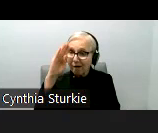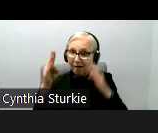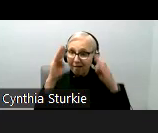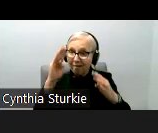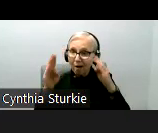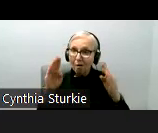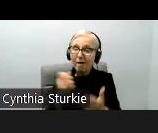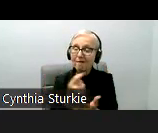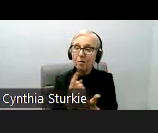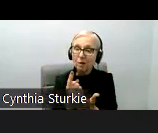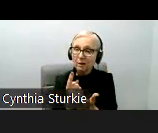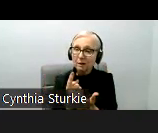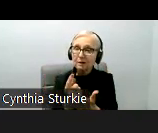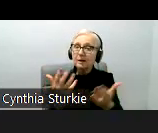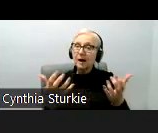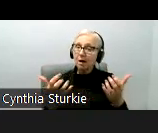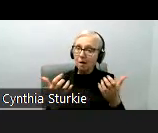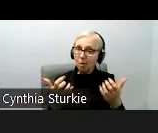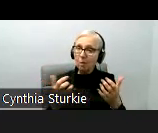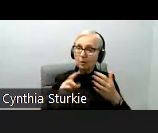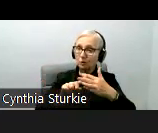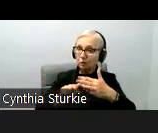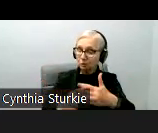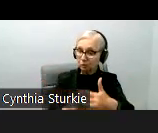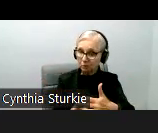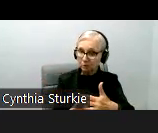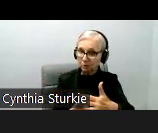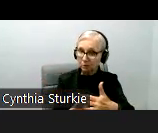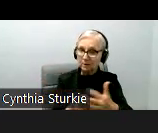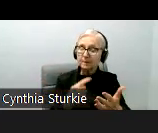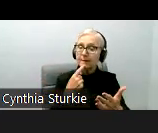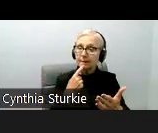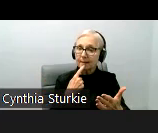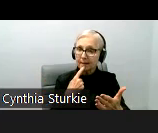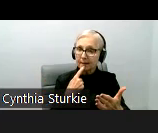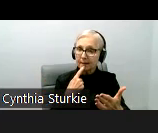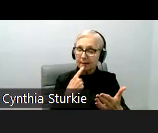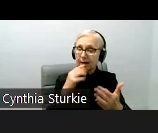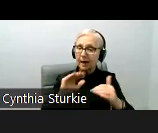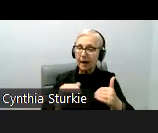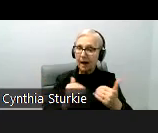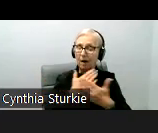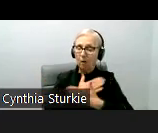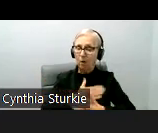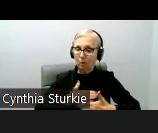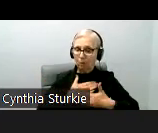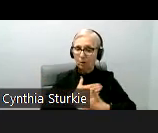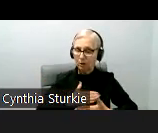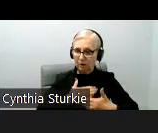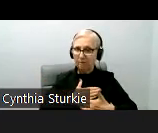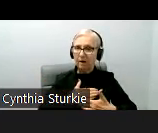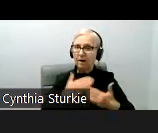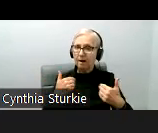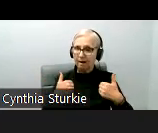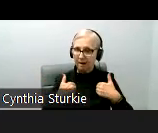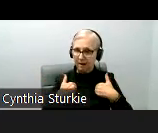everybody. I want to start off by saying how appreciative I am, and the